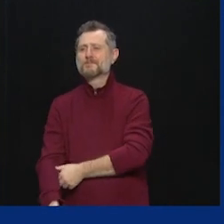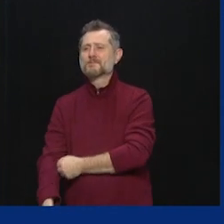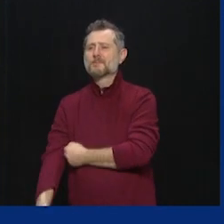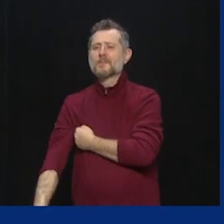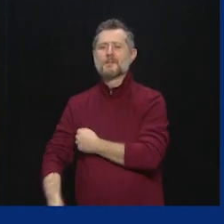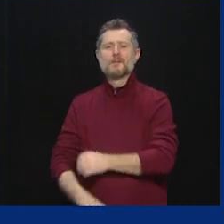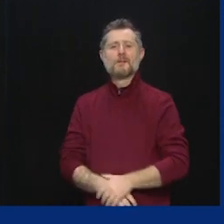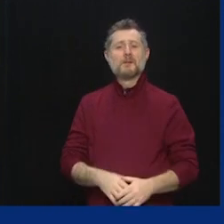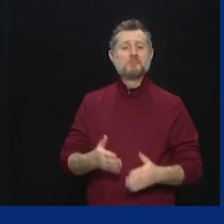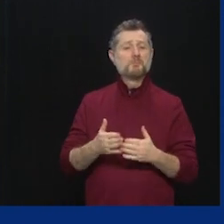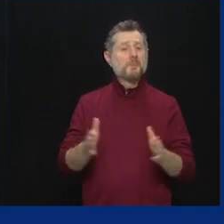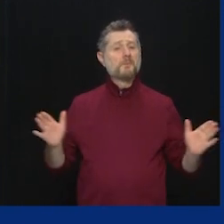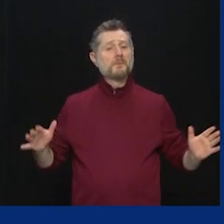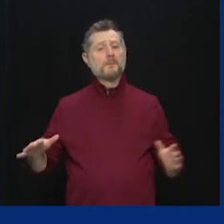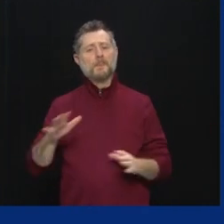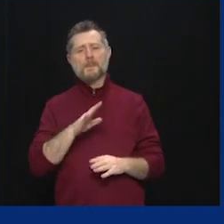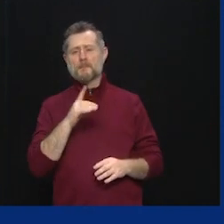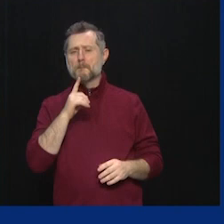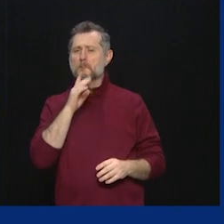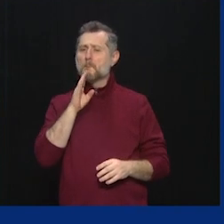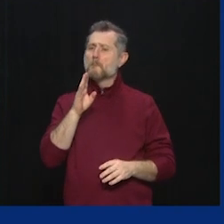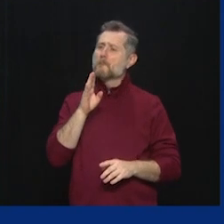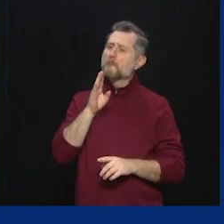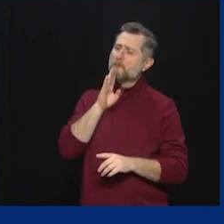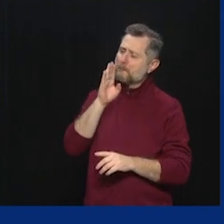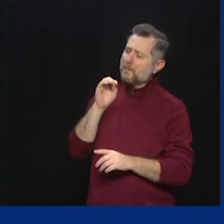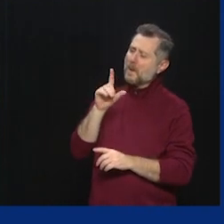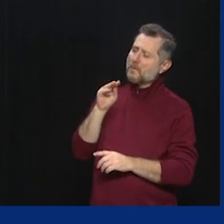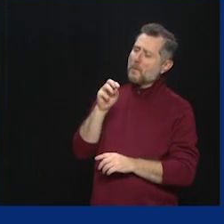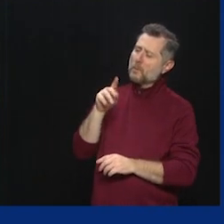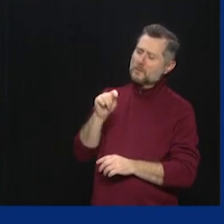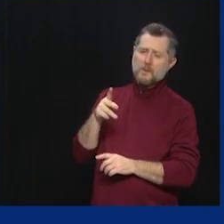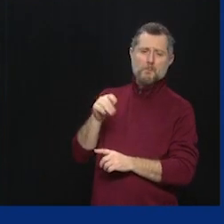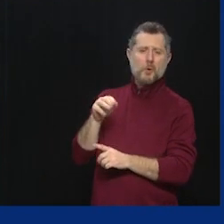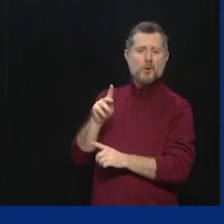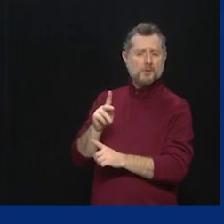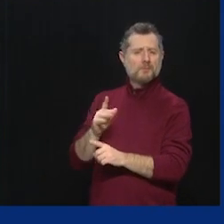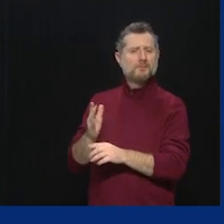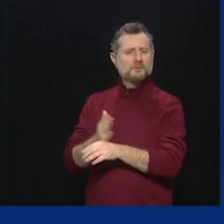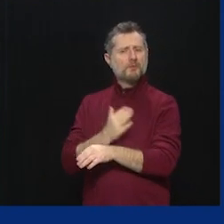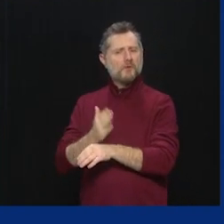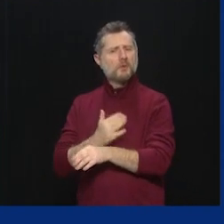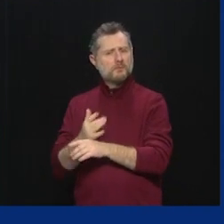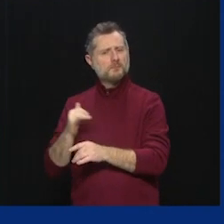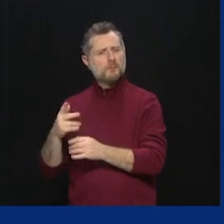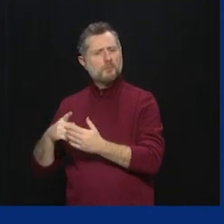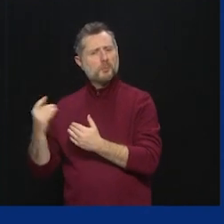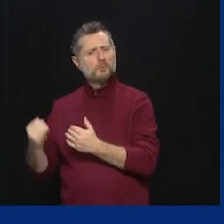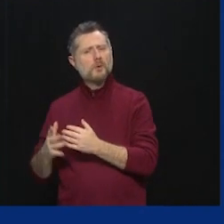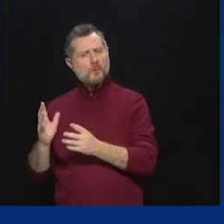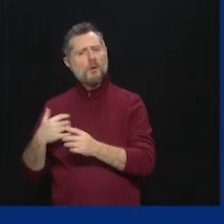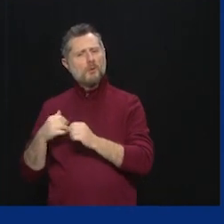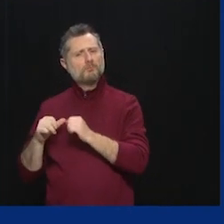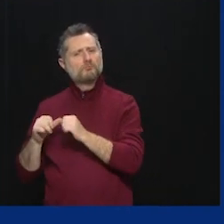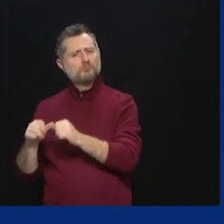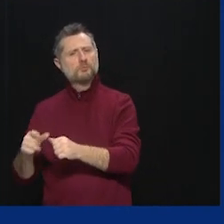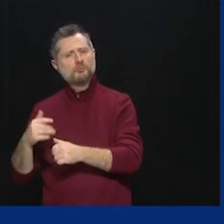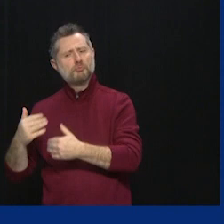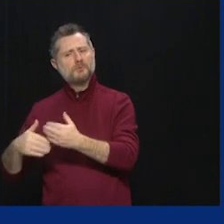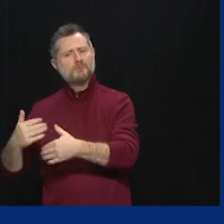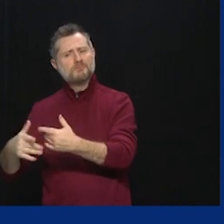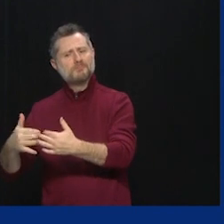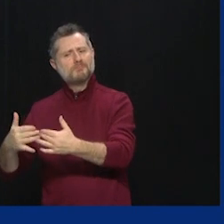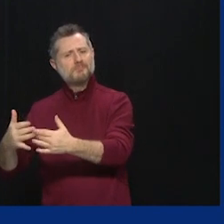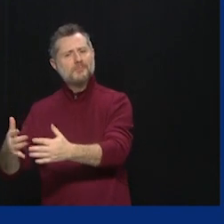redevelopment project will be a catalyst for economic development on Long Island for generations to come. What you see